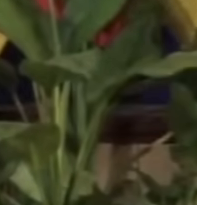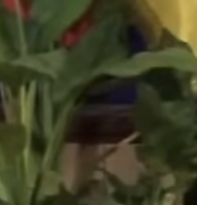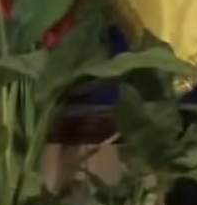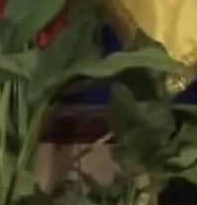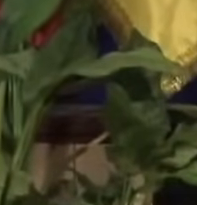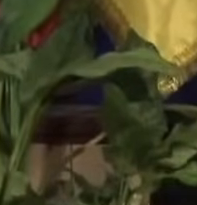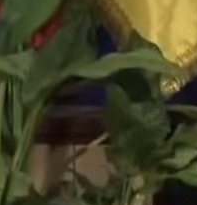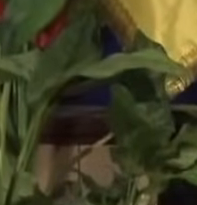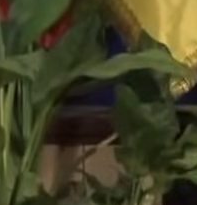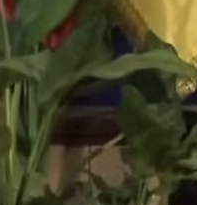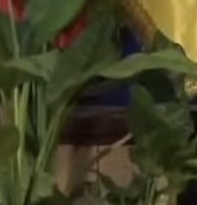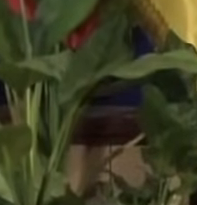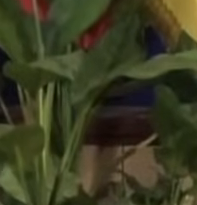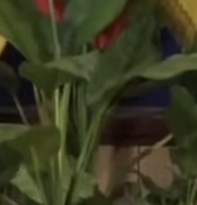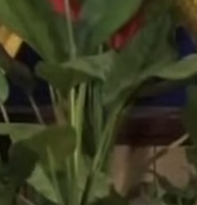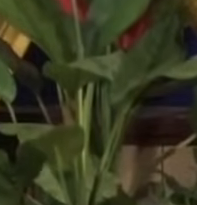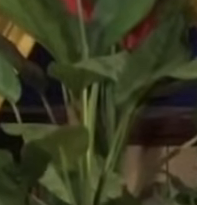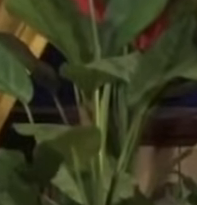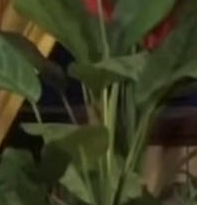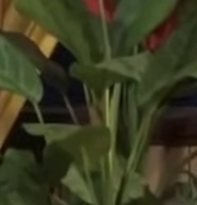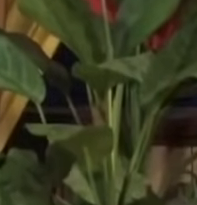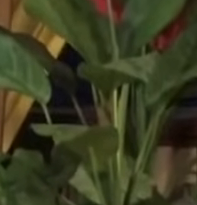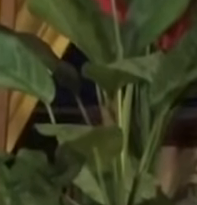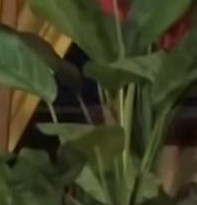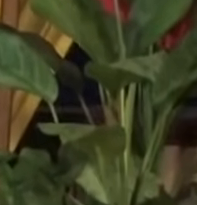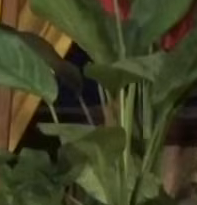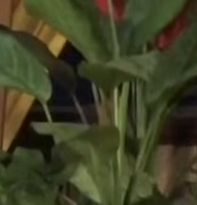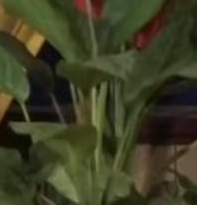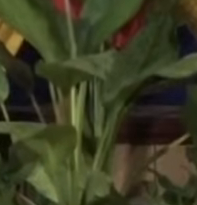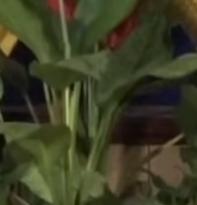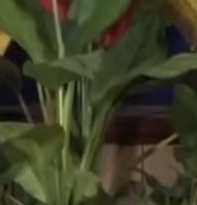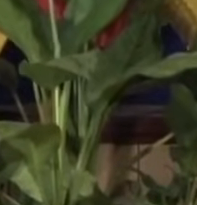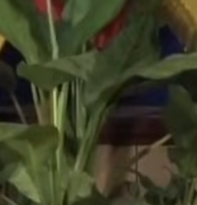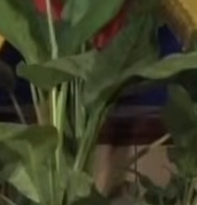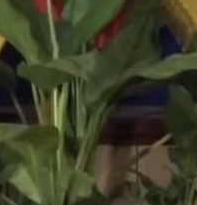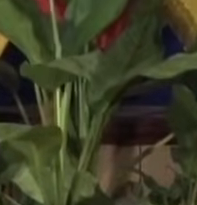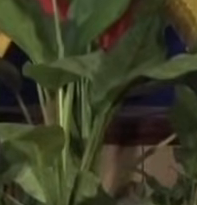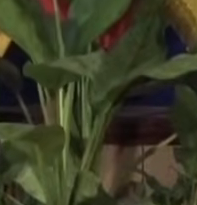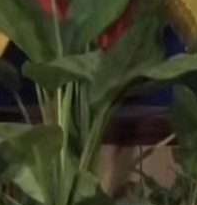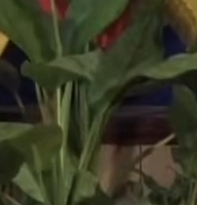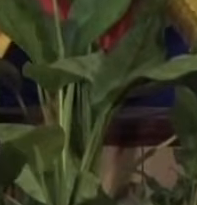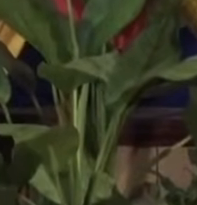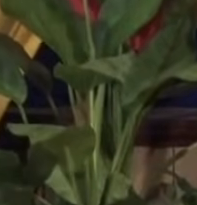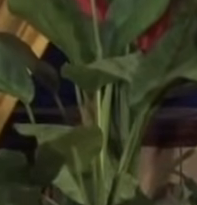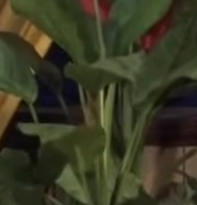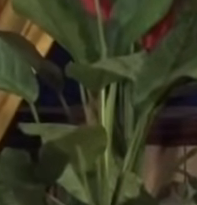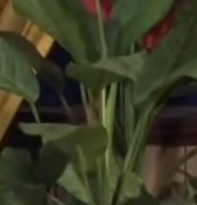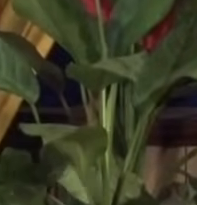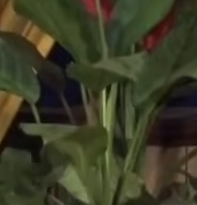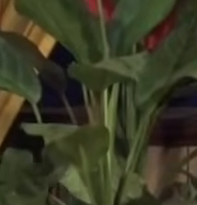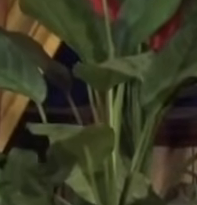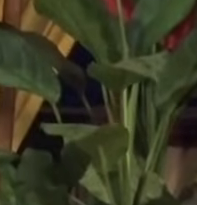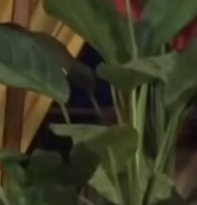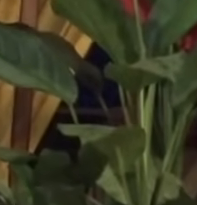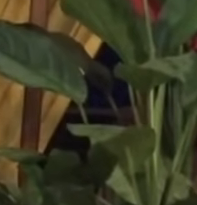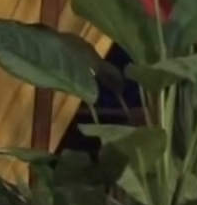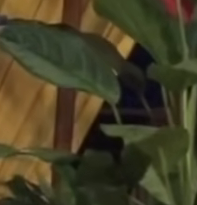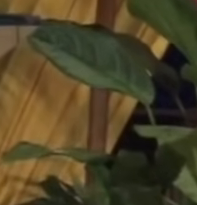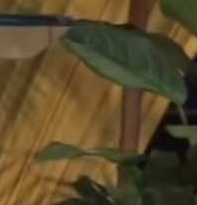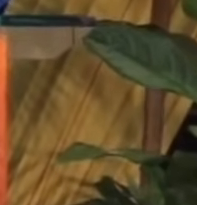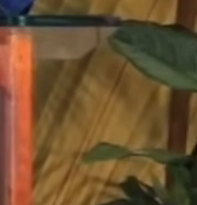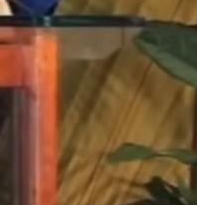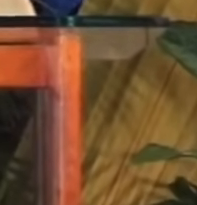seas. Hold back the winds of strife until we